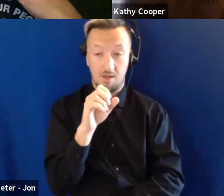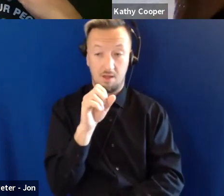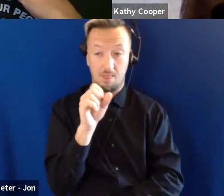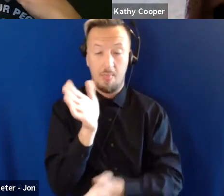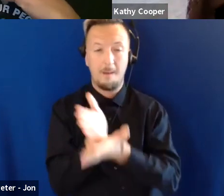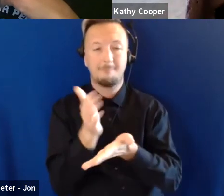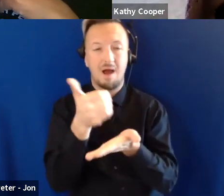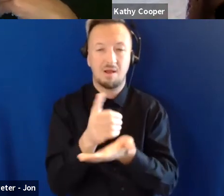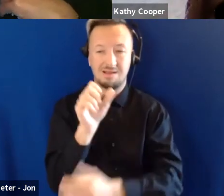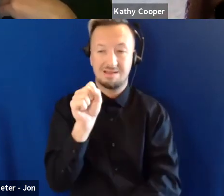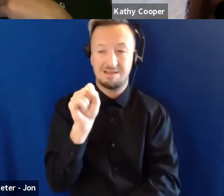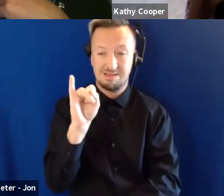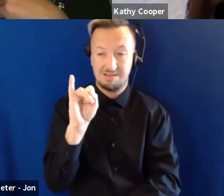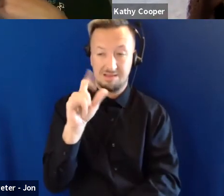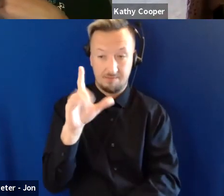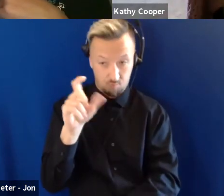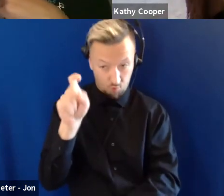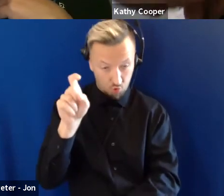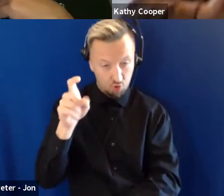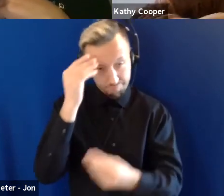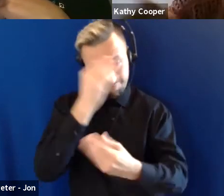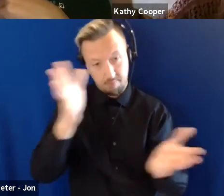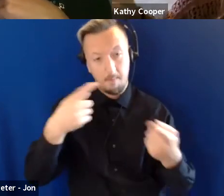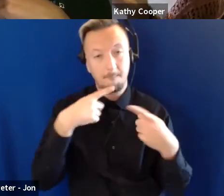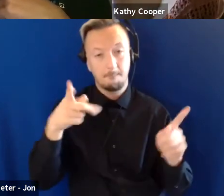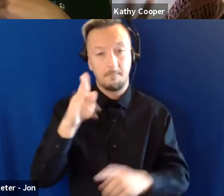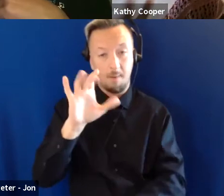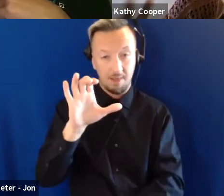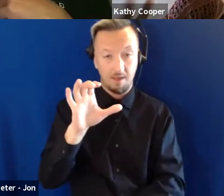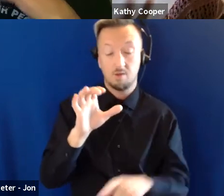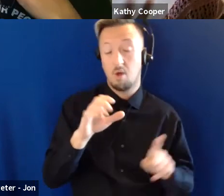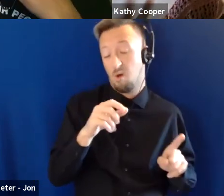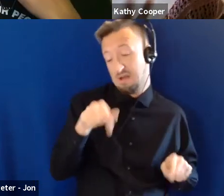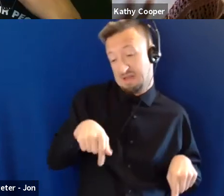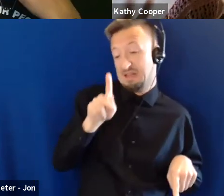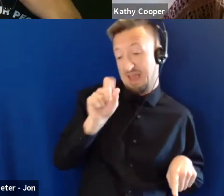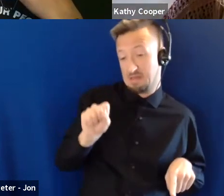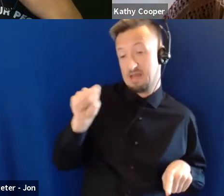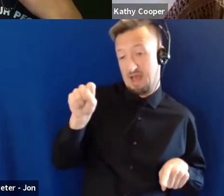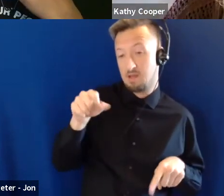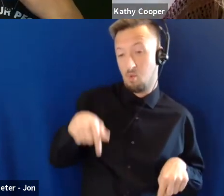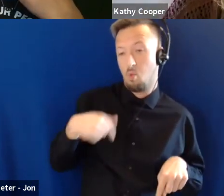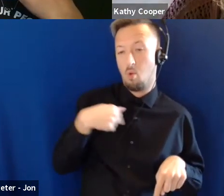Well, I mean, in the state of Kansas, the SILC falls under the Open Records Act. So, you know,